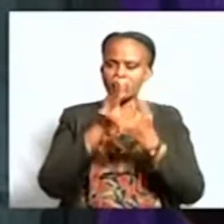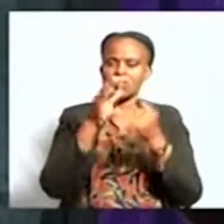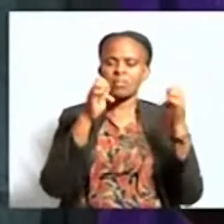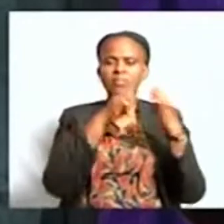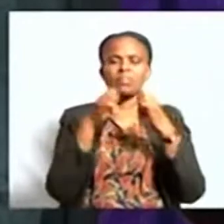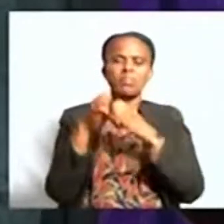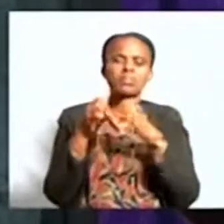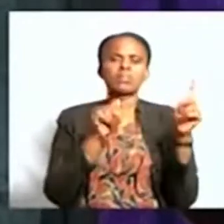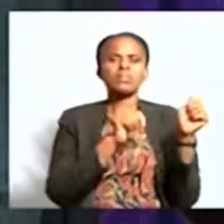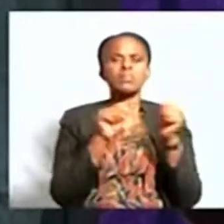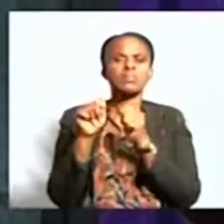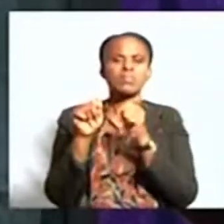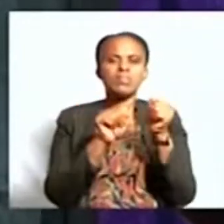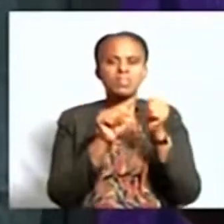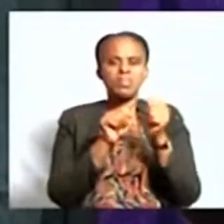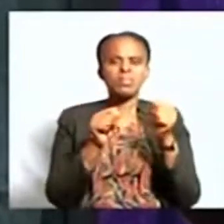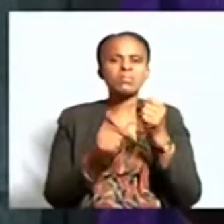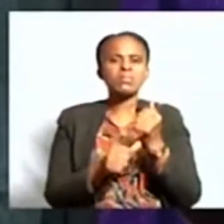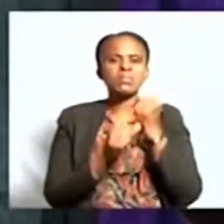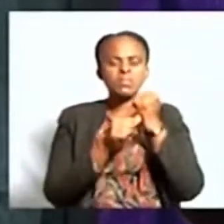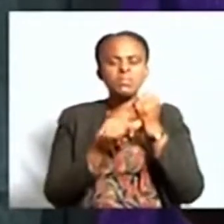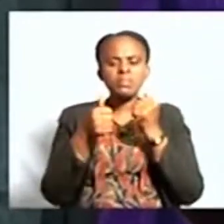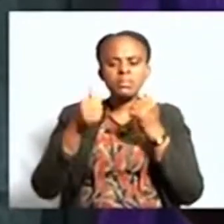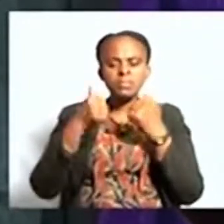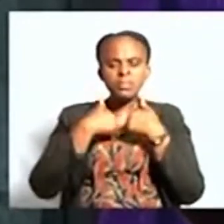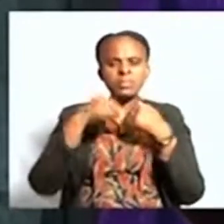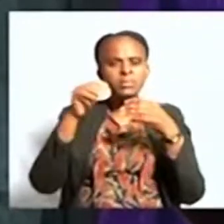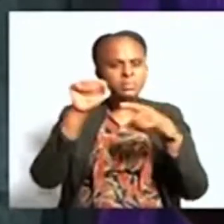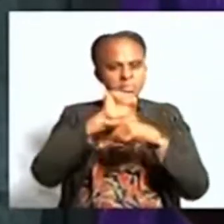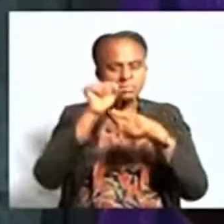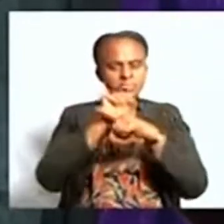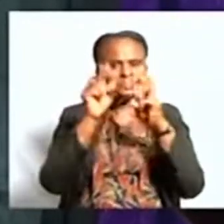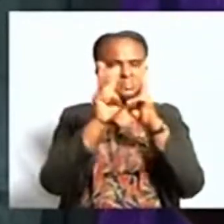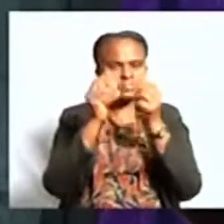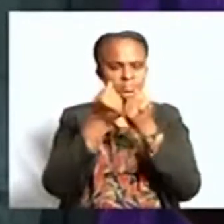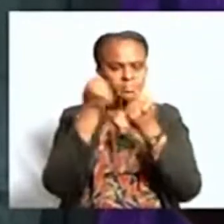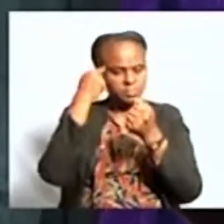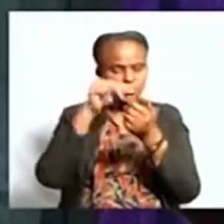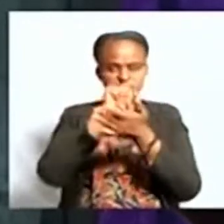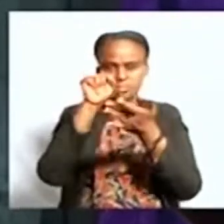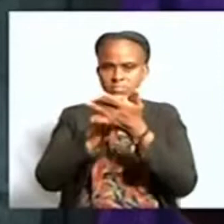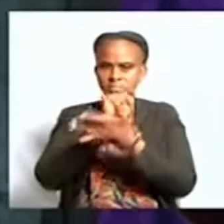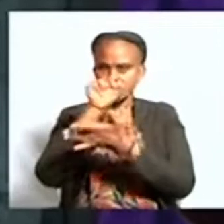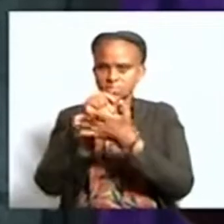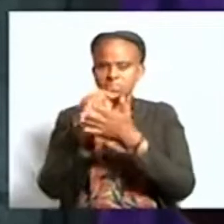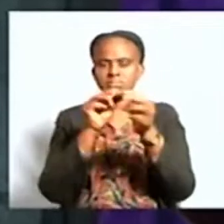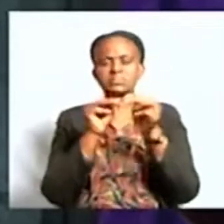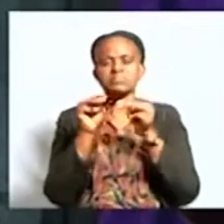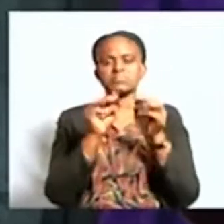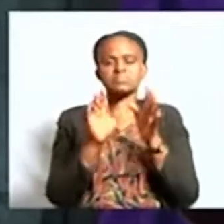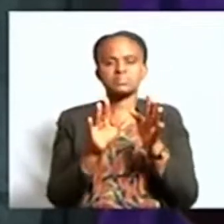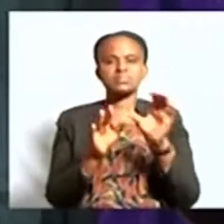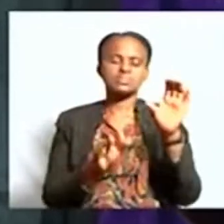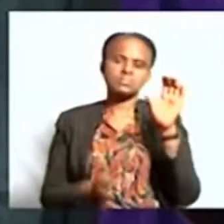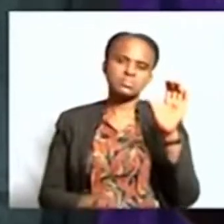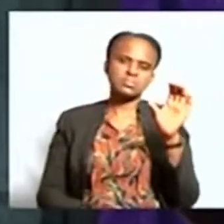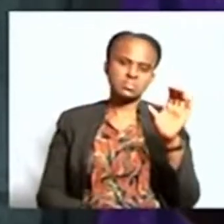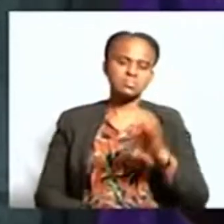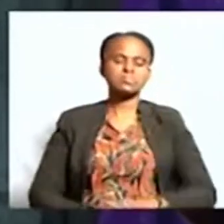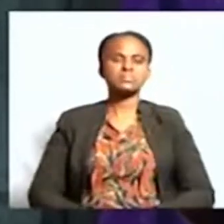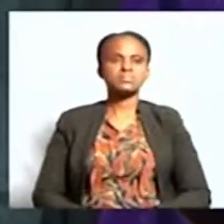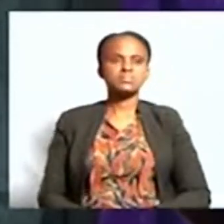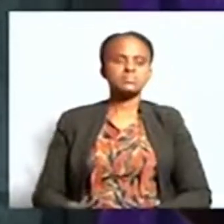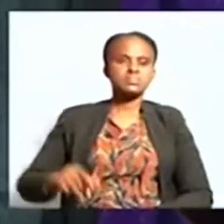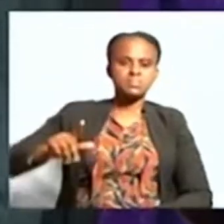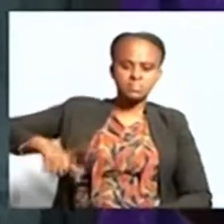transfers. The agency undertook capacity building for station managers. C.